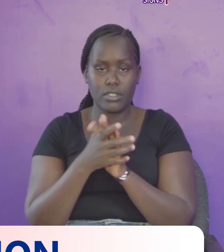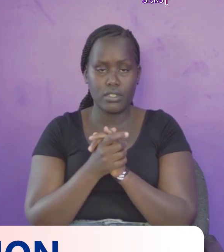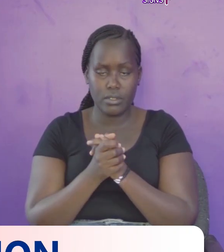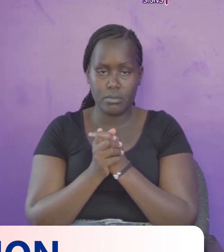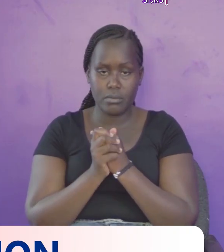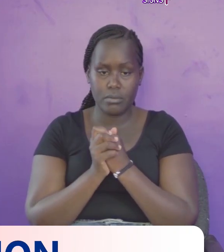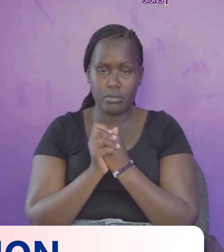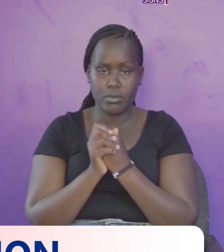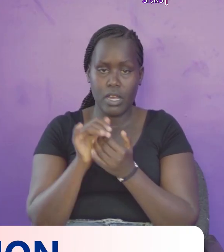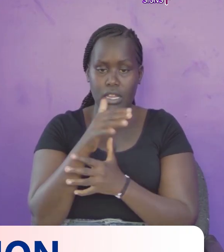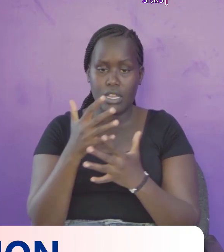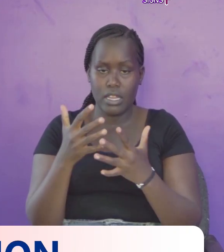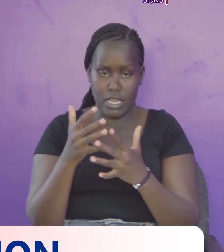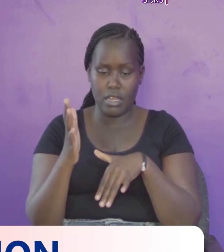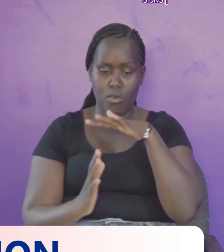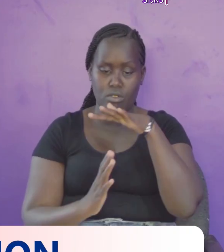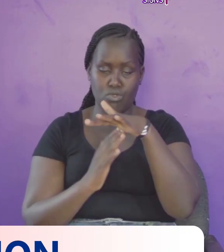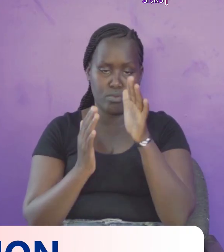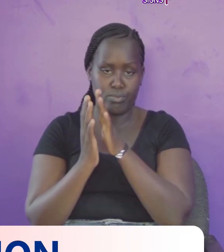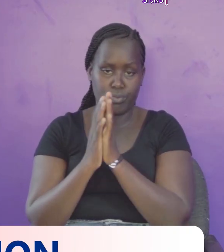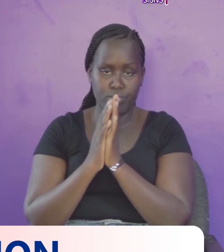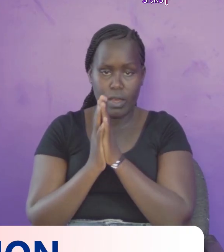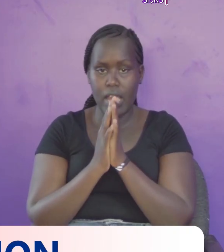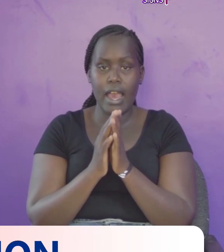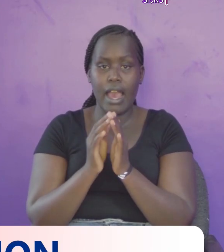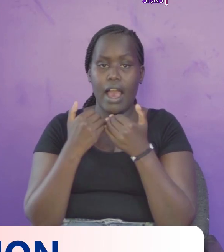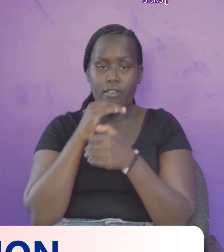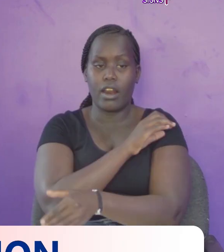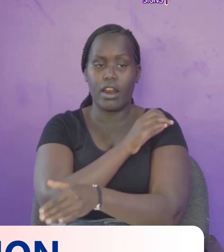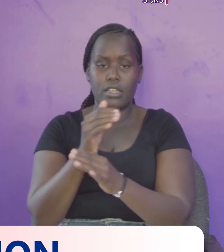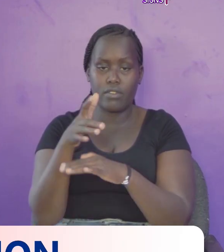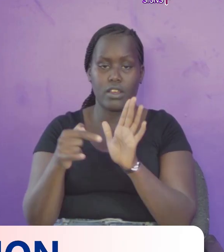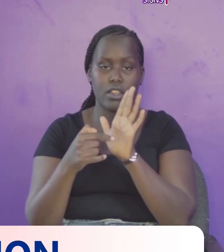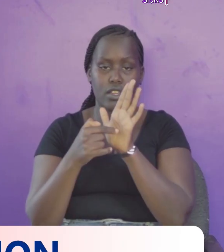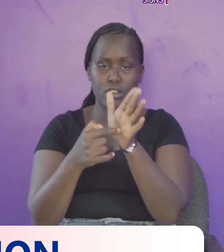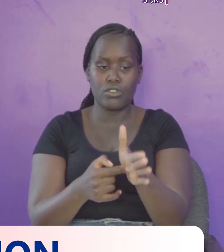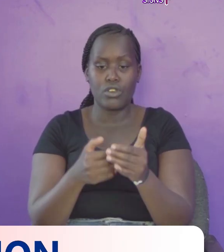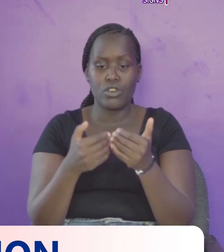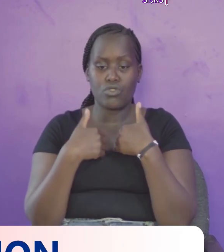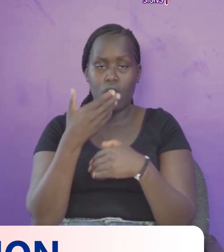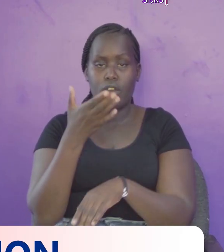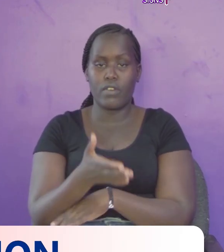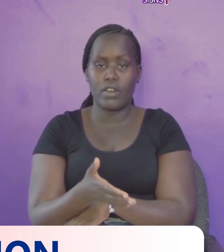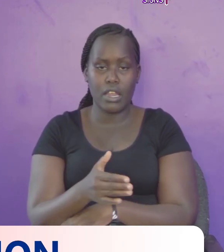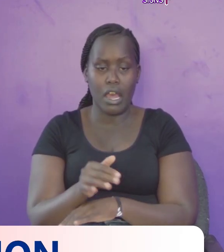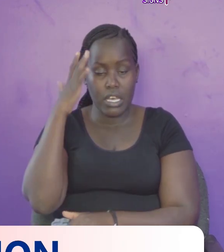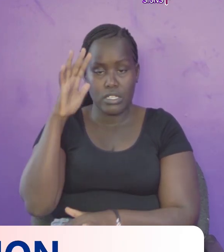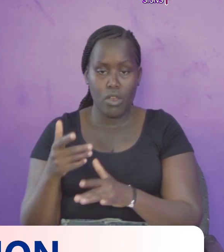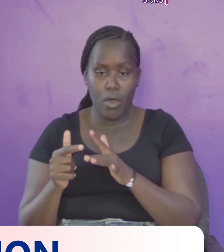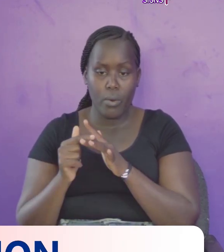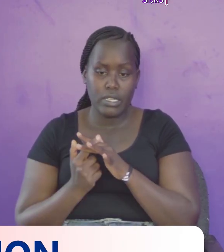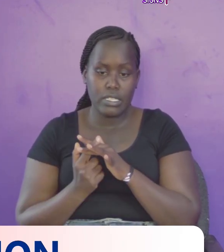Wamudende. That thing has really trended. So I'll make an effort after this show to put that Wamudende thing. I don't know how it starts. It starts something